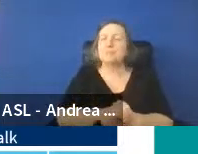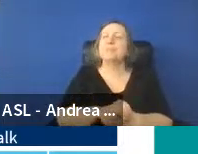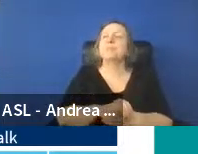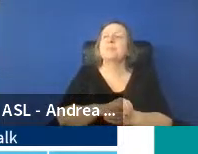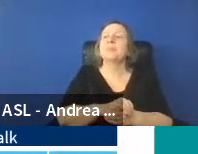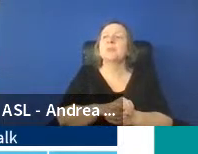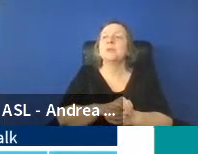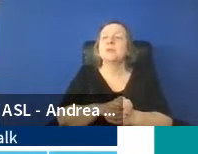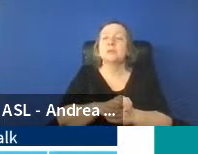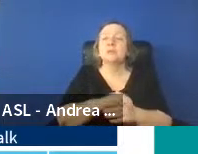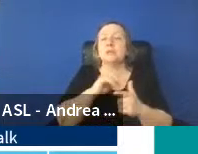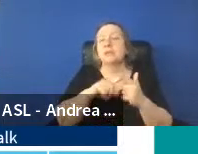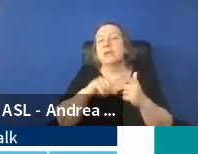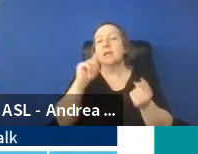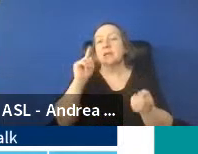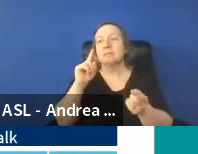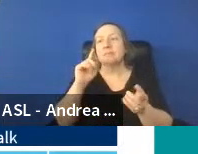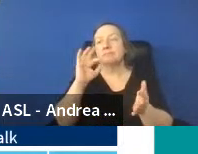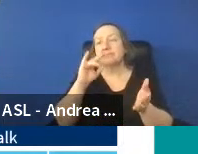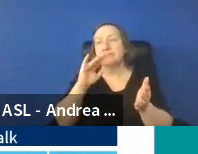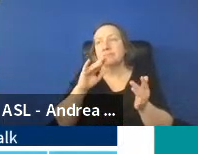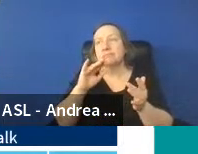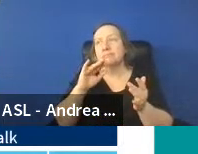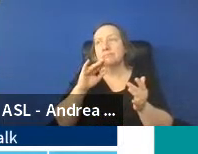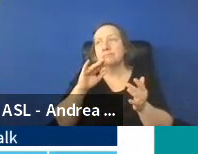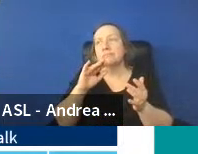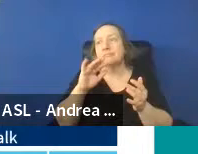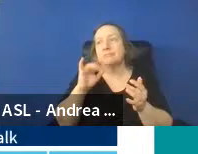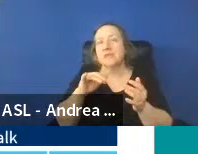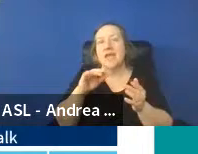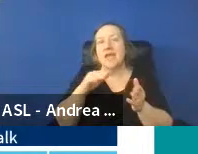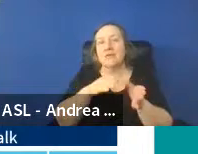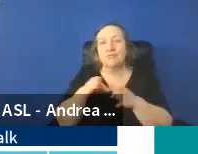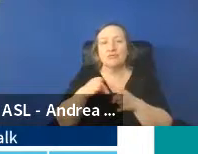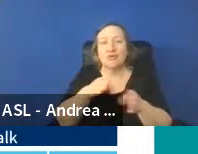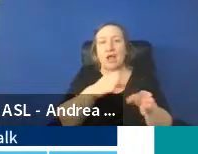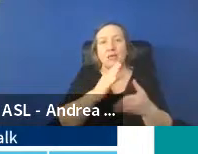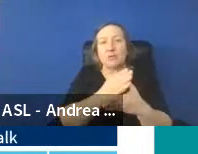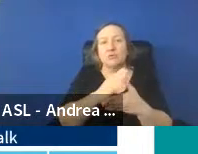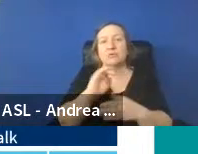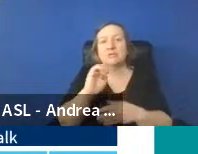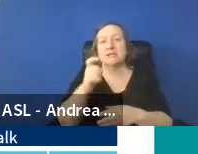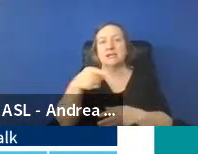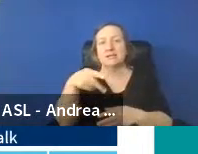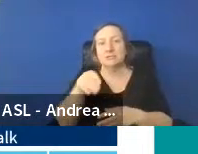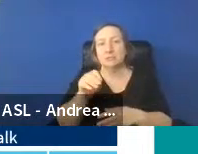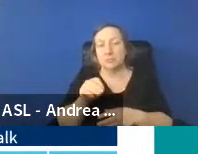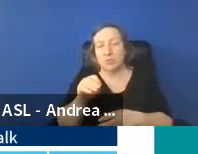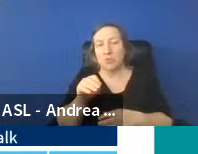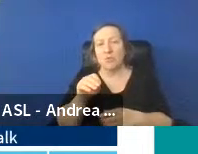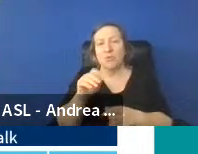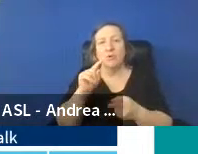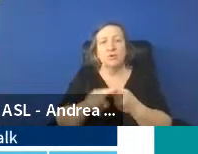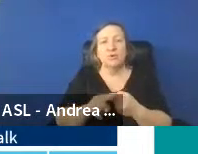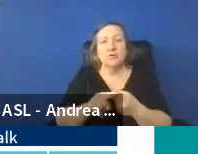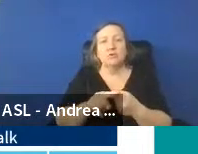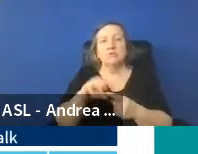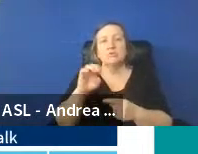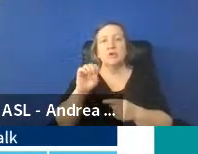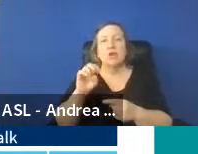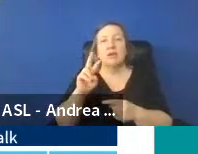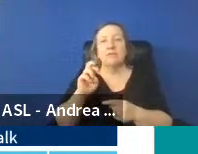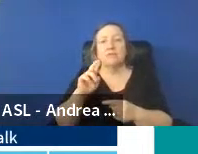So then they go down the routes that would go between Expo up to either Evergreen